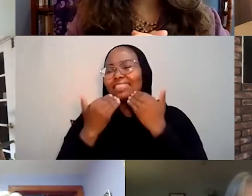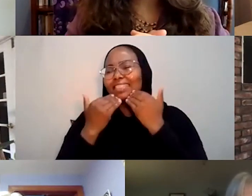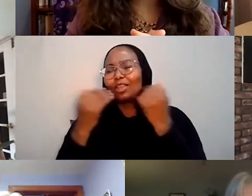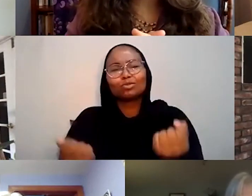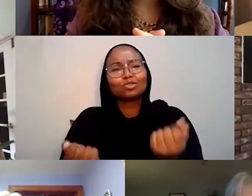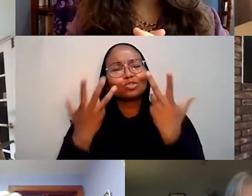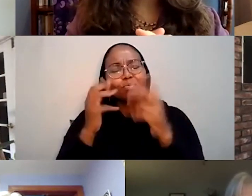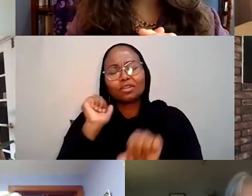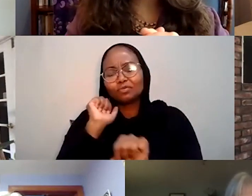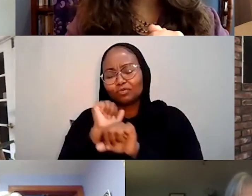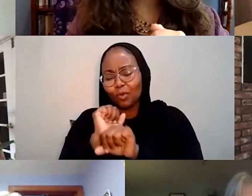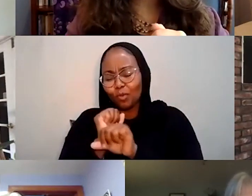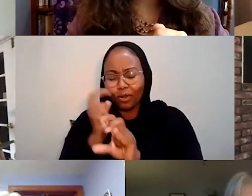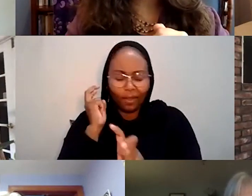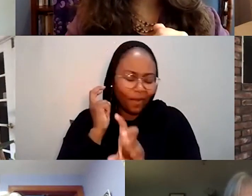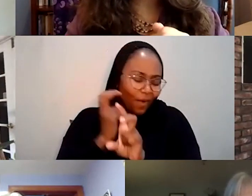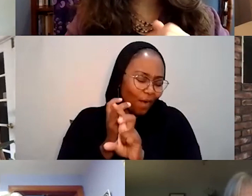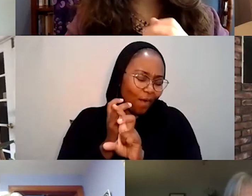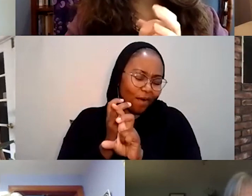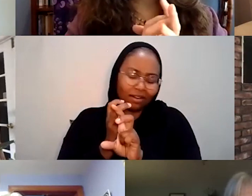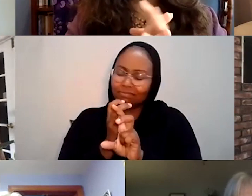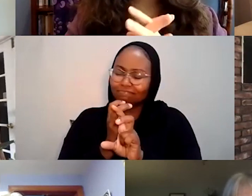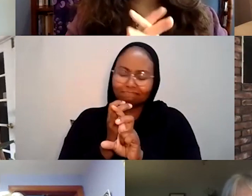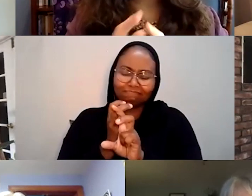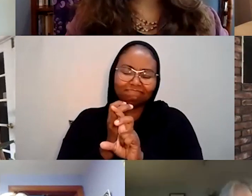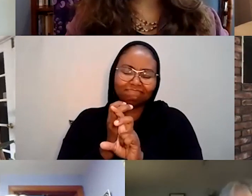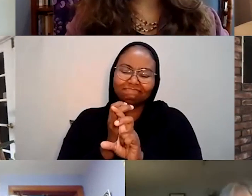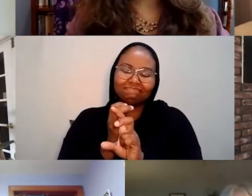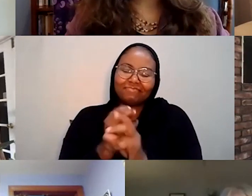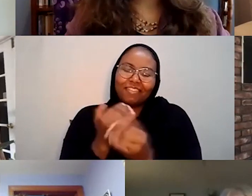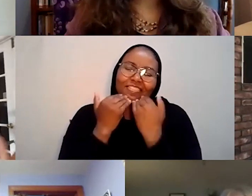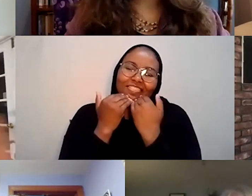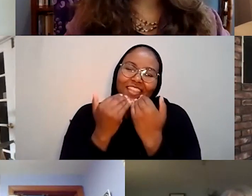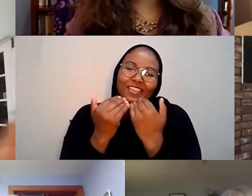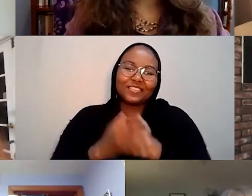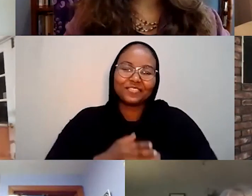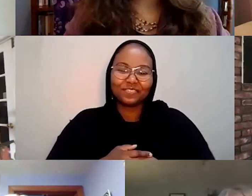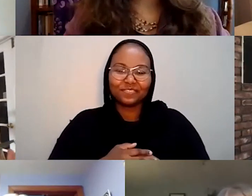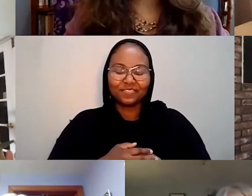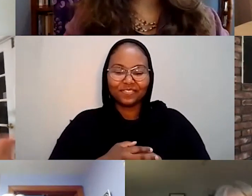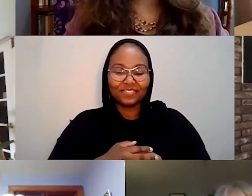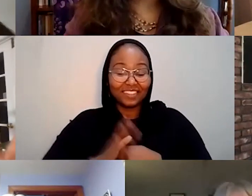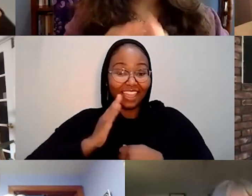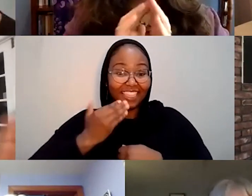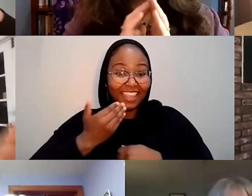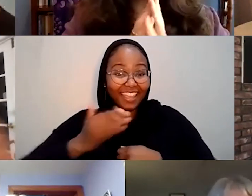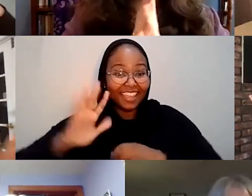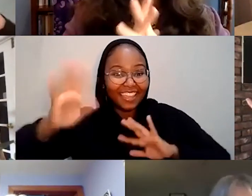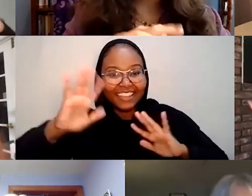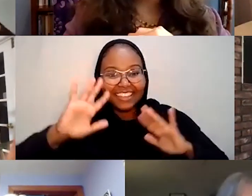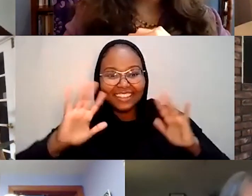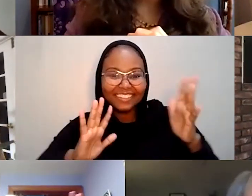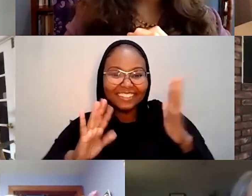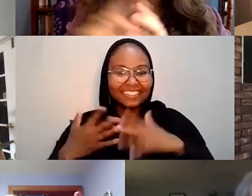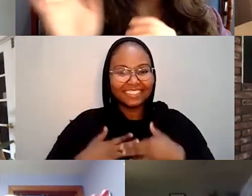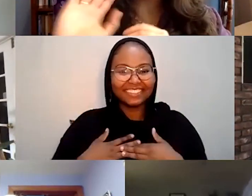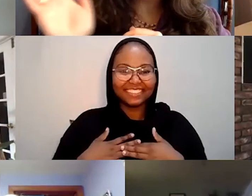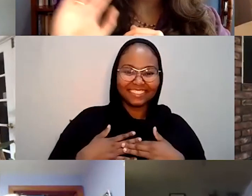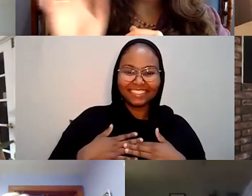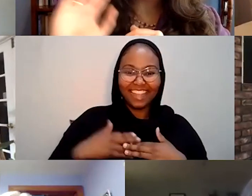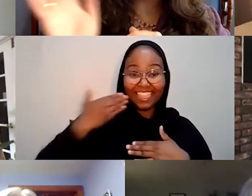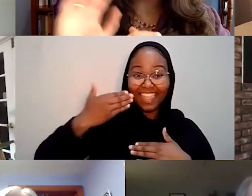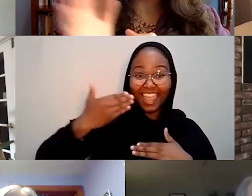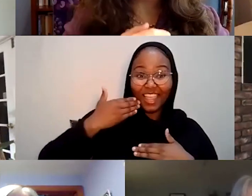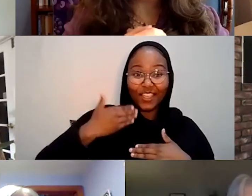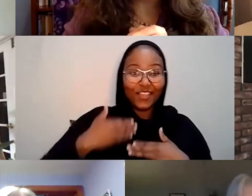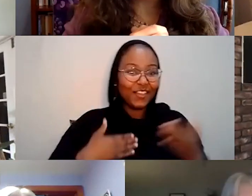You have my deepest gratitude for your hard work. Thanks, everyone. It was such a joy. And thank you thank to all. Thank you so much,